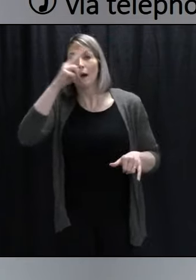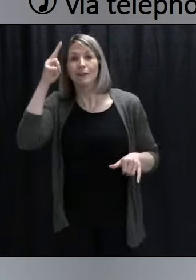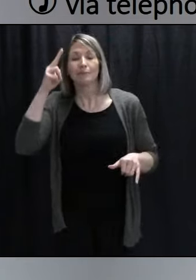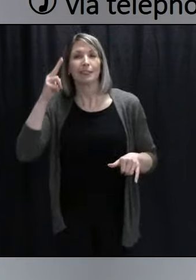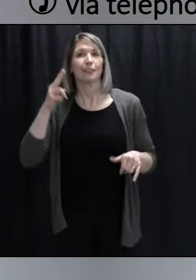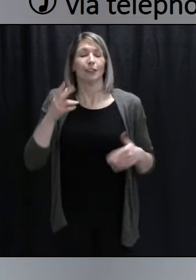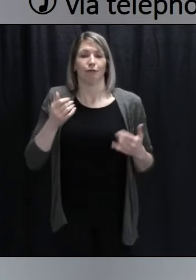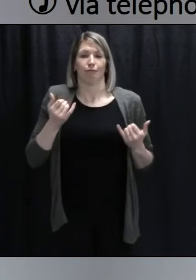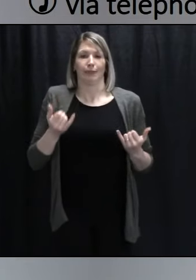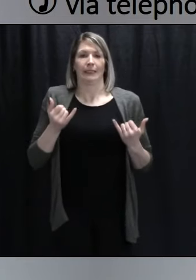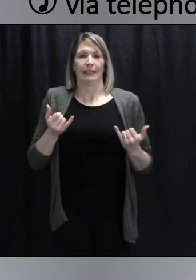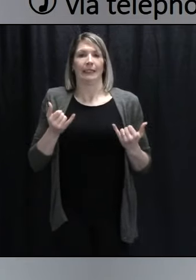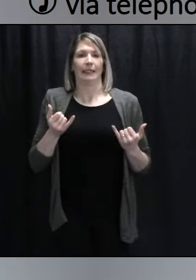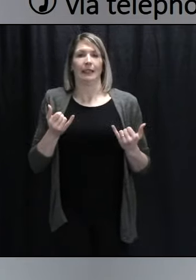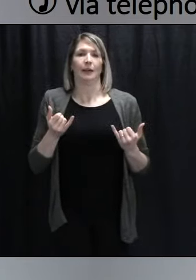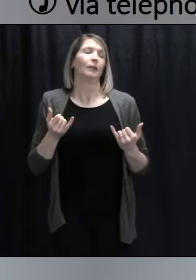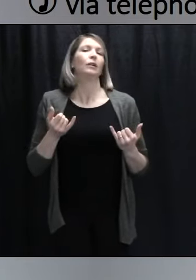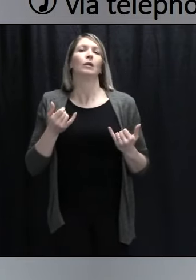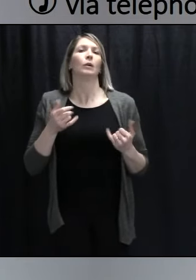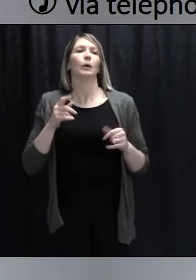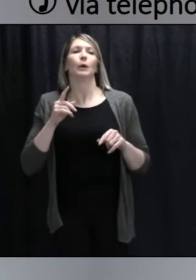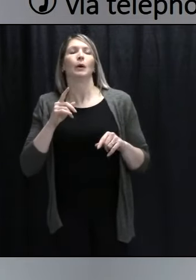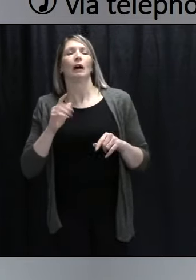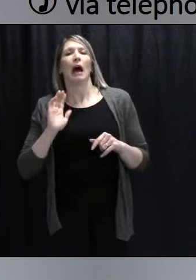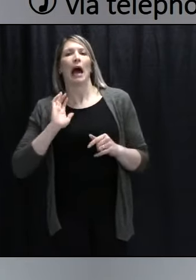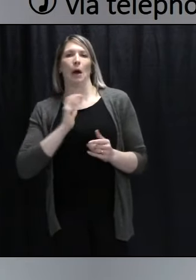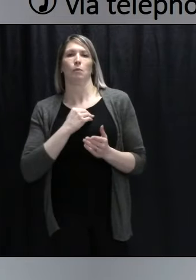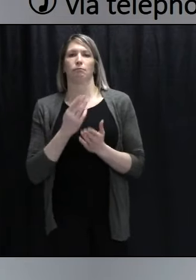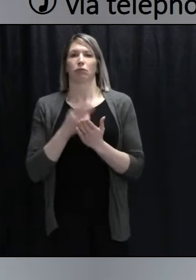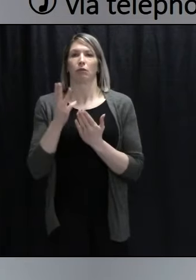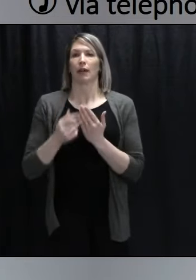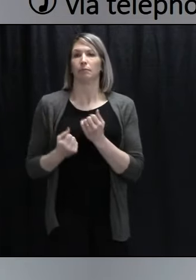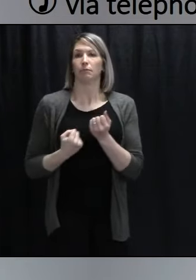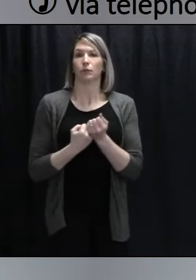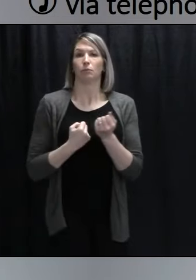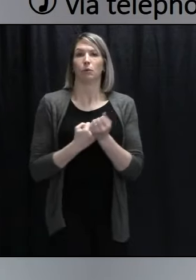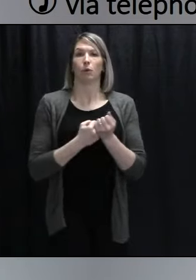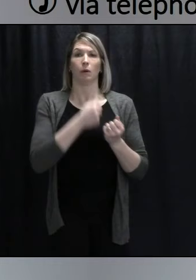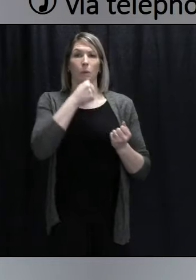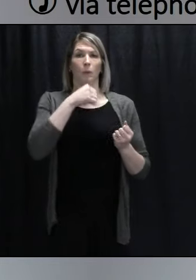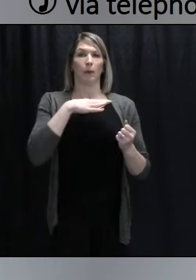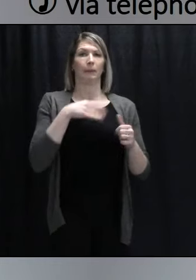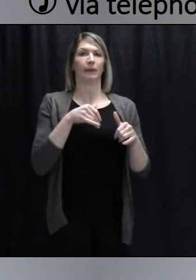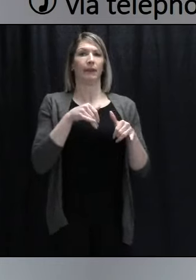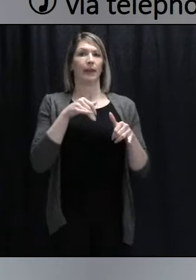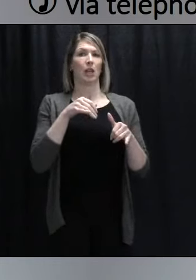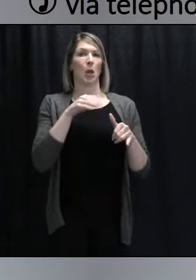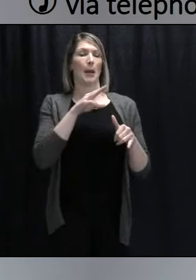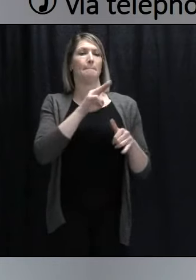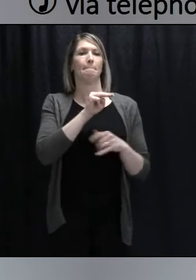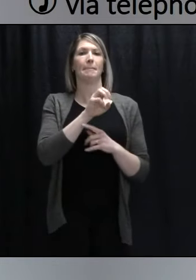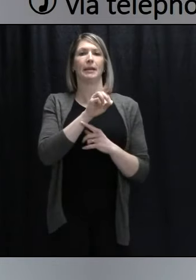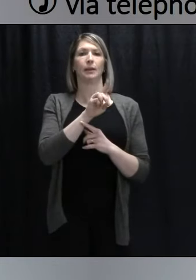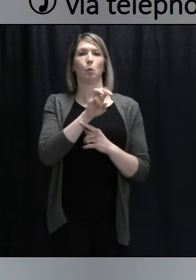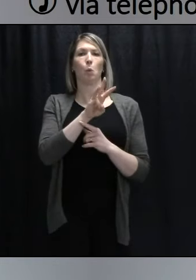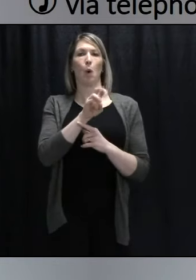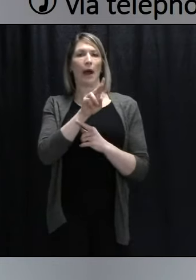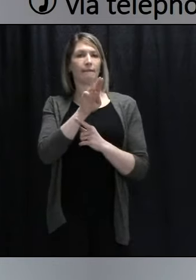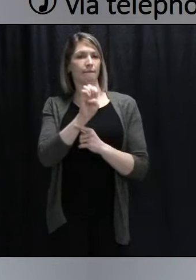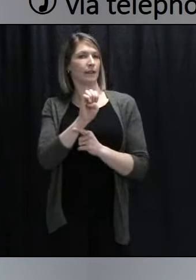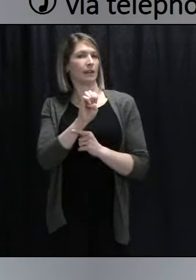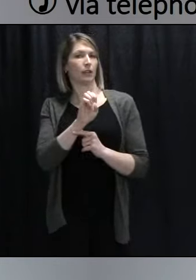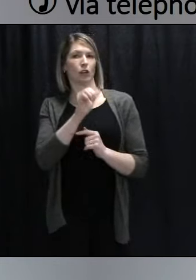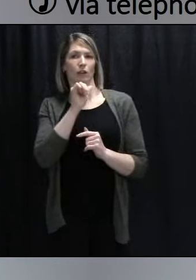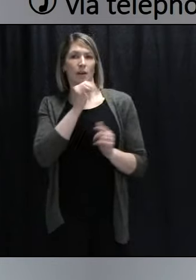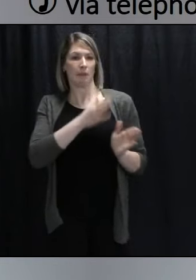from the setting up of the midwifery program, which has only just started to roll out. I think one has to